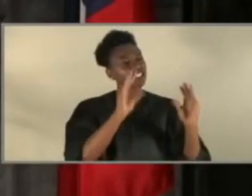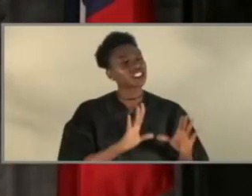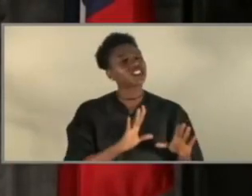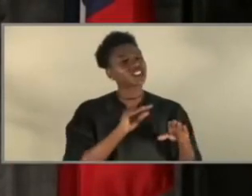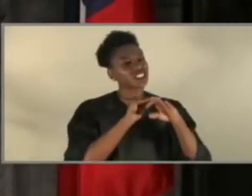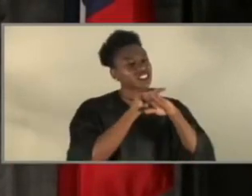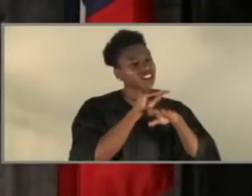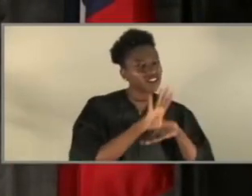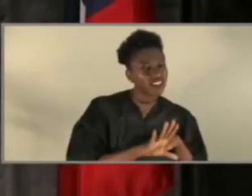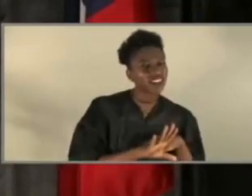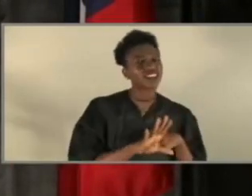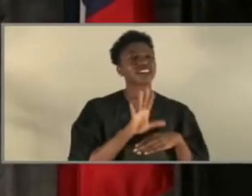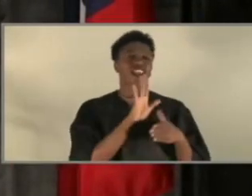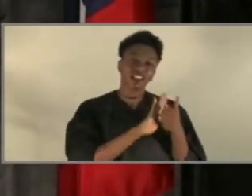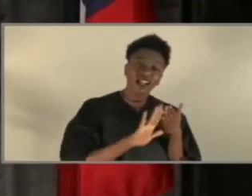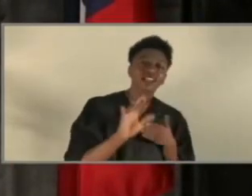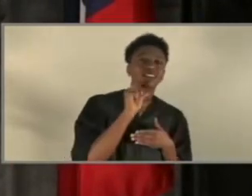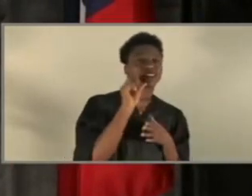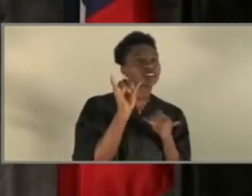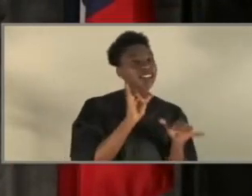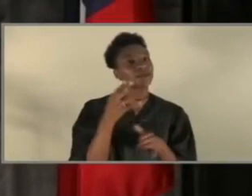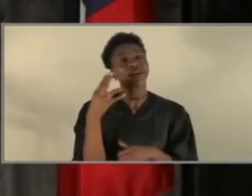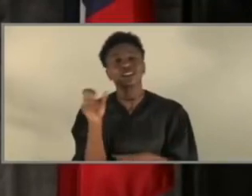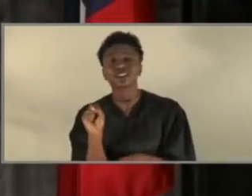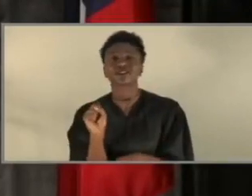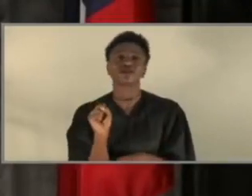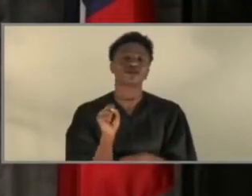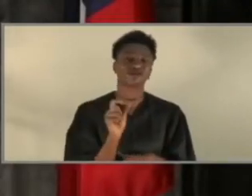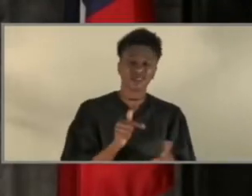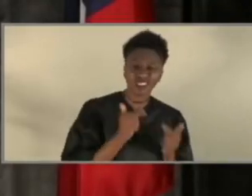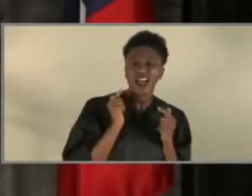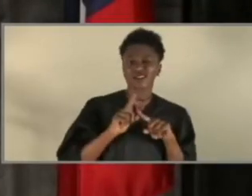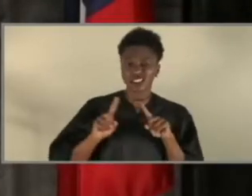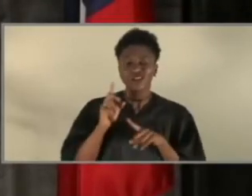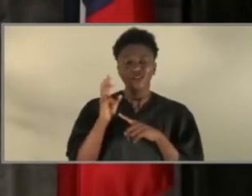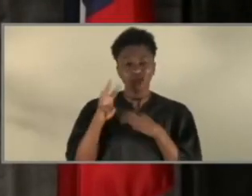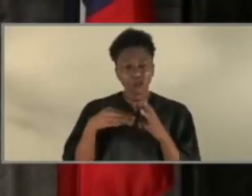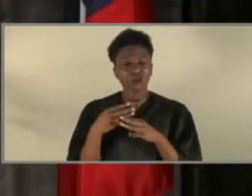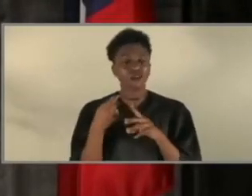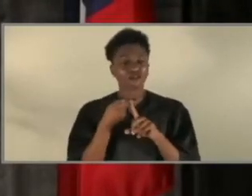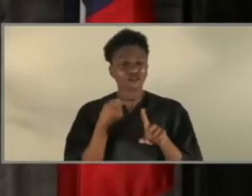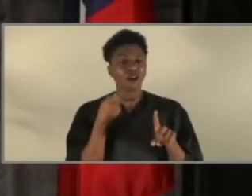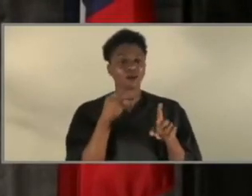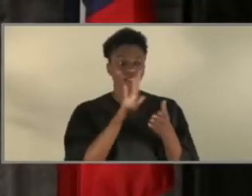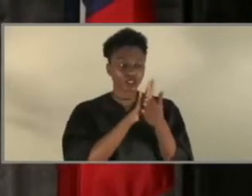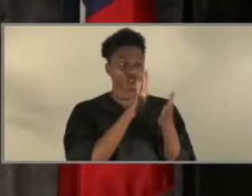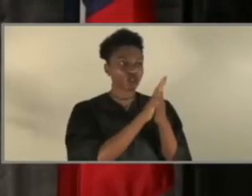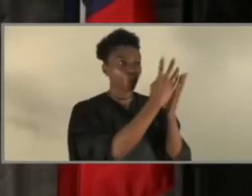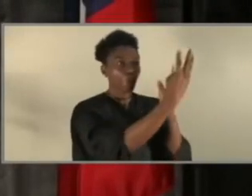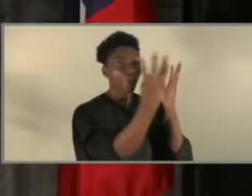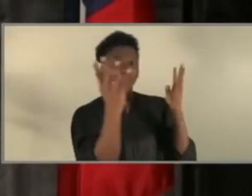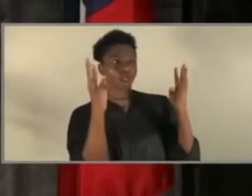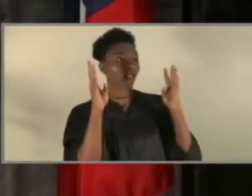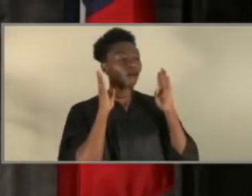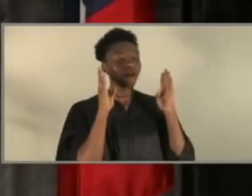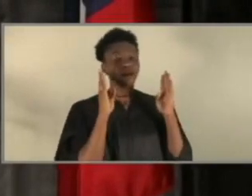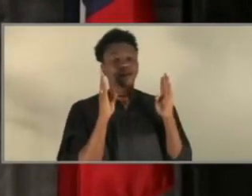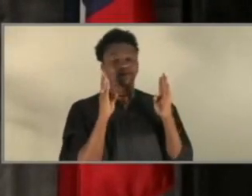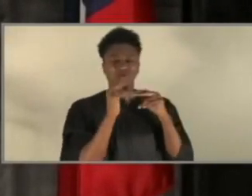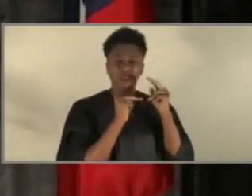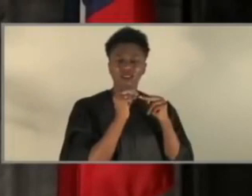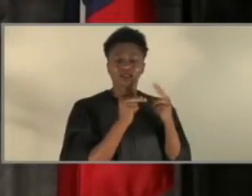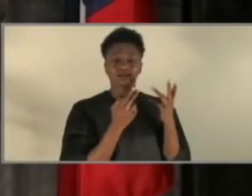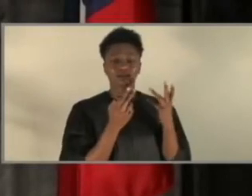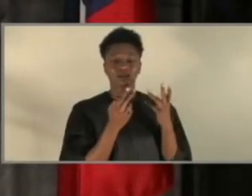that college is not the same as high school, and that life is a different world outside of the school walls. These lessons in